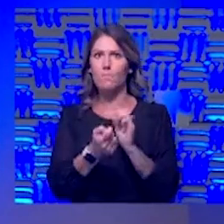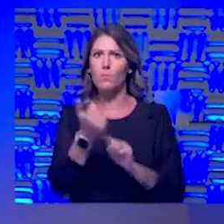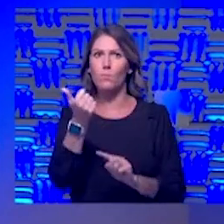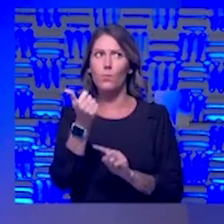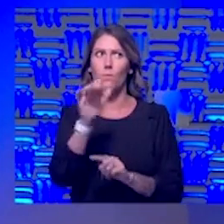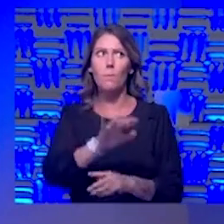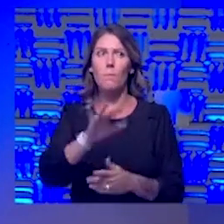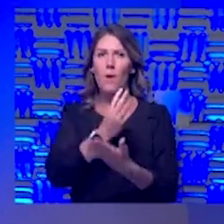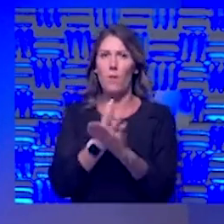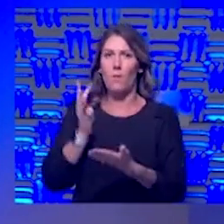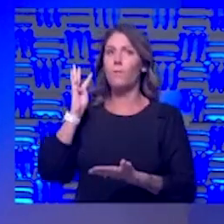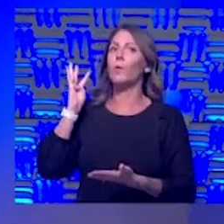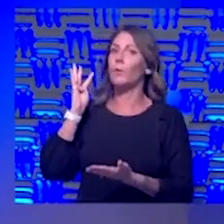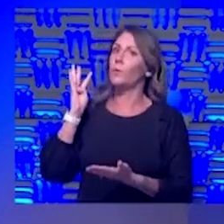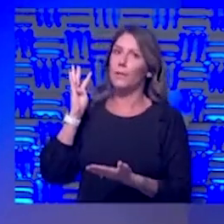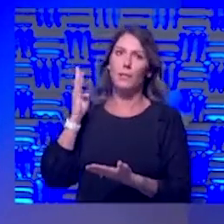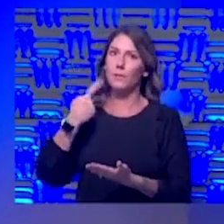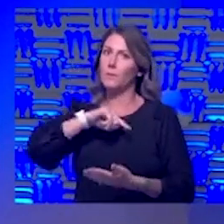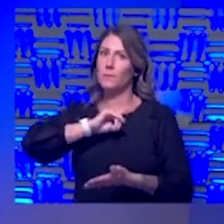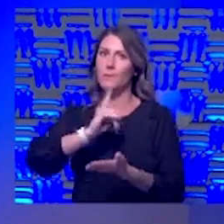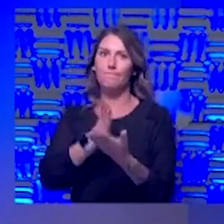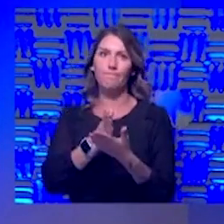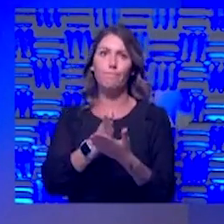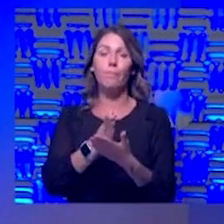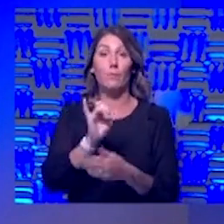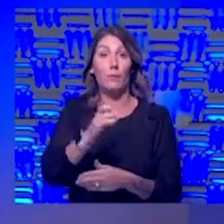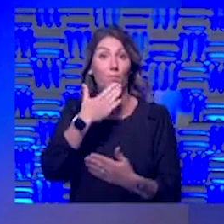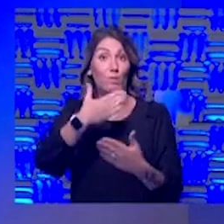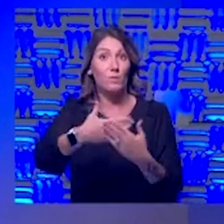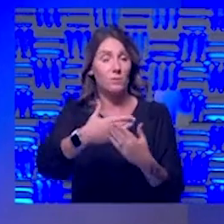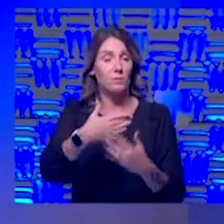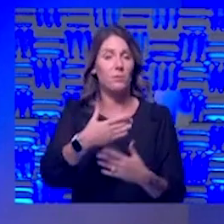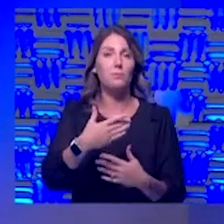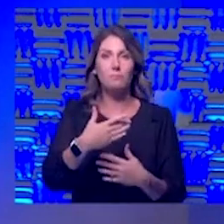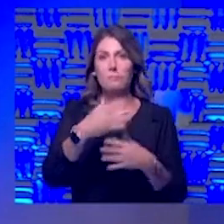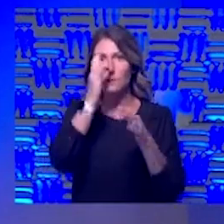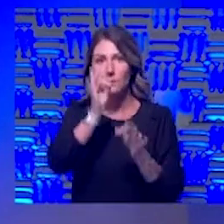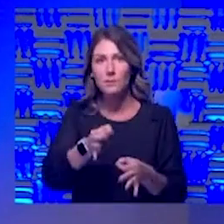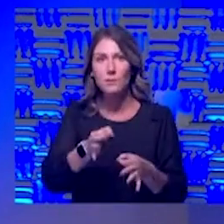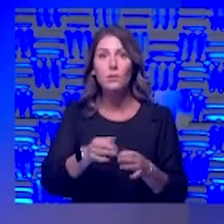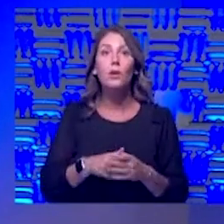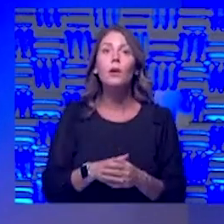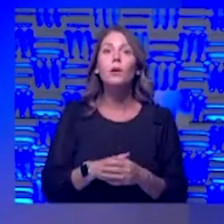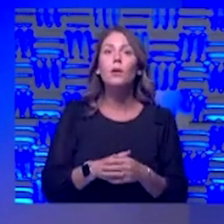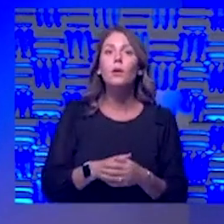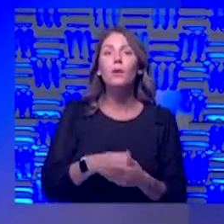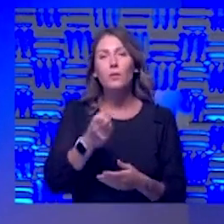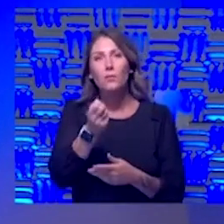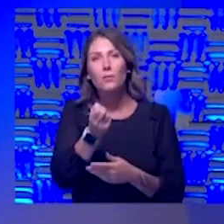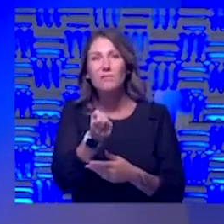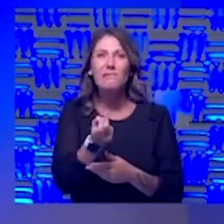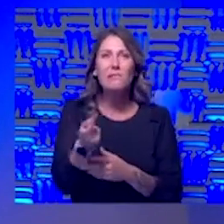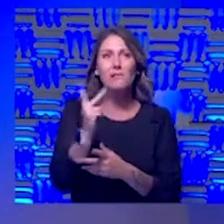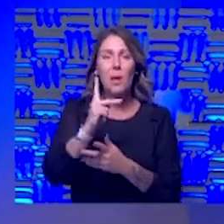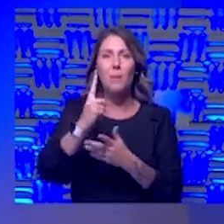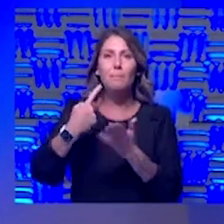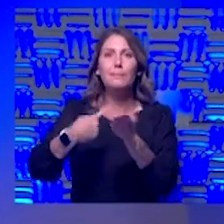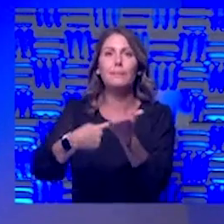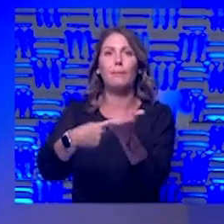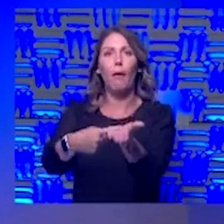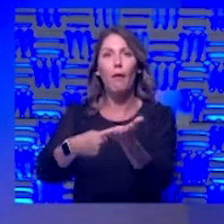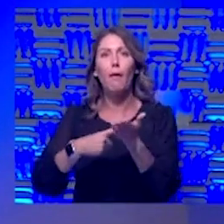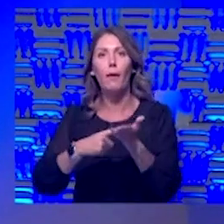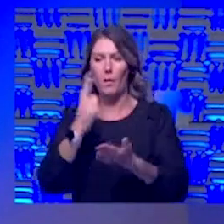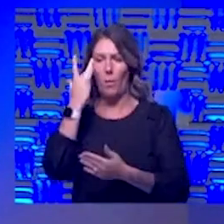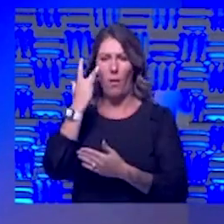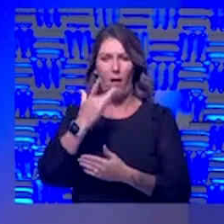ago or so. Yeah. And so I think that was a very good thing to do. There was some consternation and debate early on. Why aren't